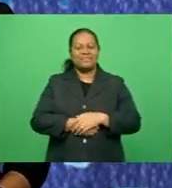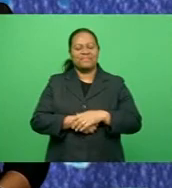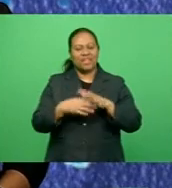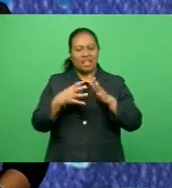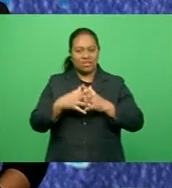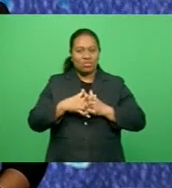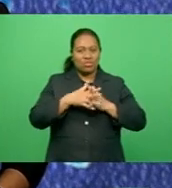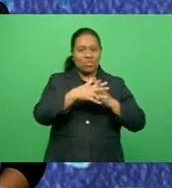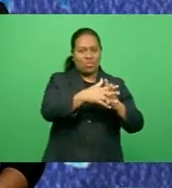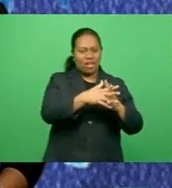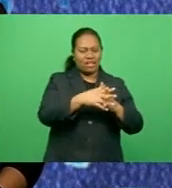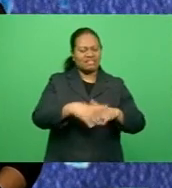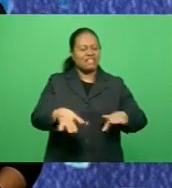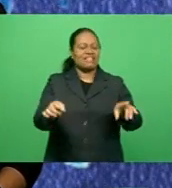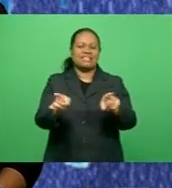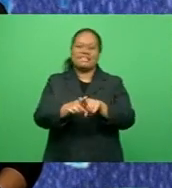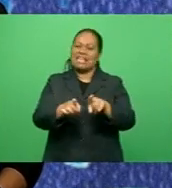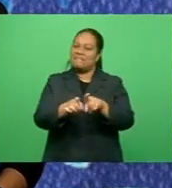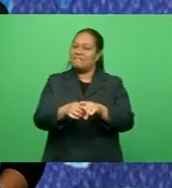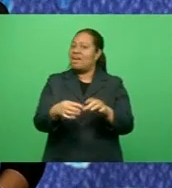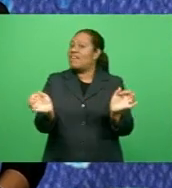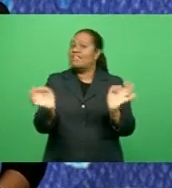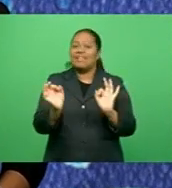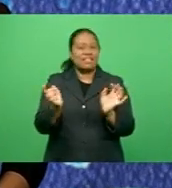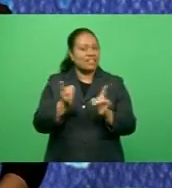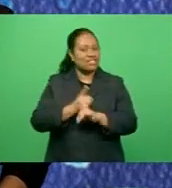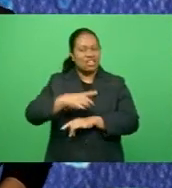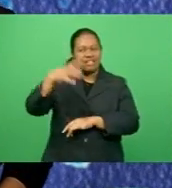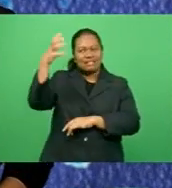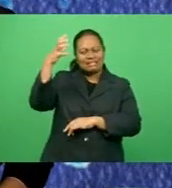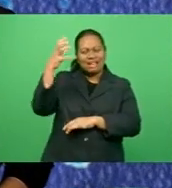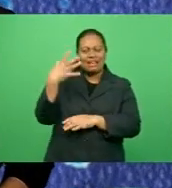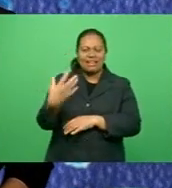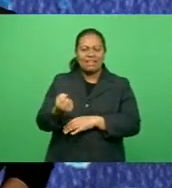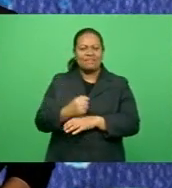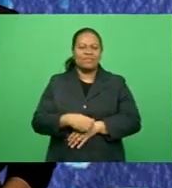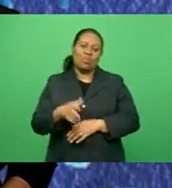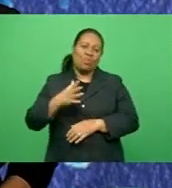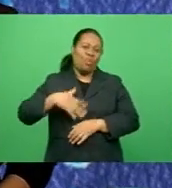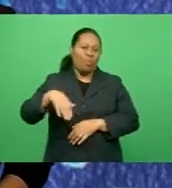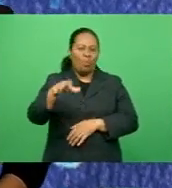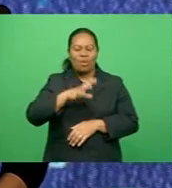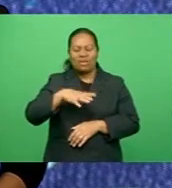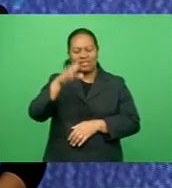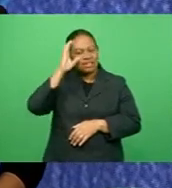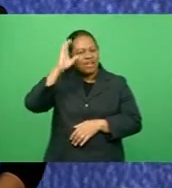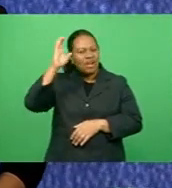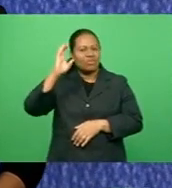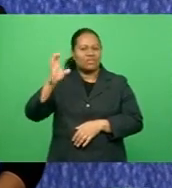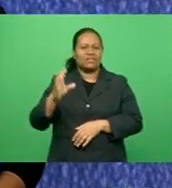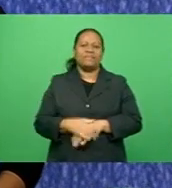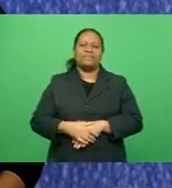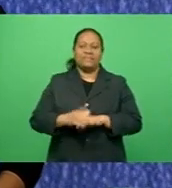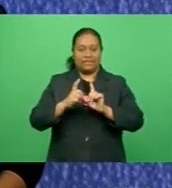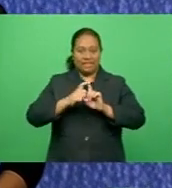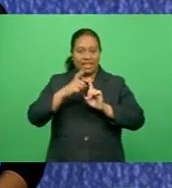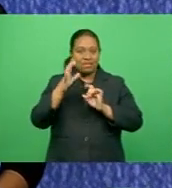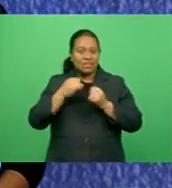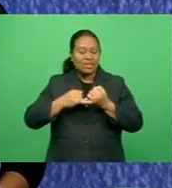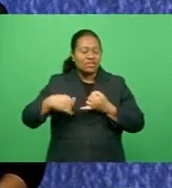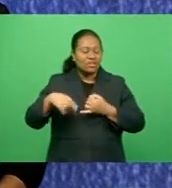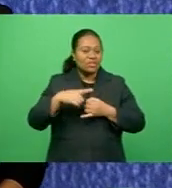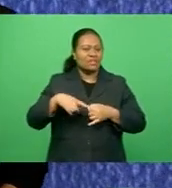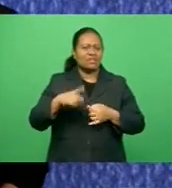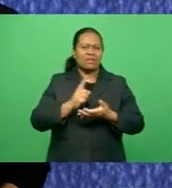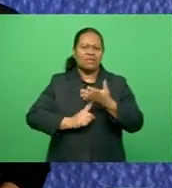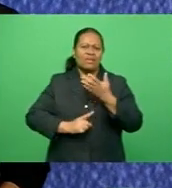the weather remained unchanged, sunshine rolling in this part of the country. Eastwards from Peck Harbour to Suva, it clocked